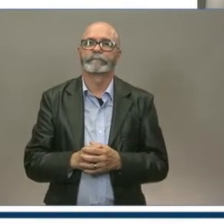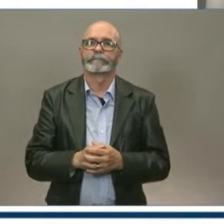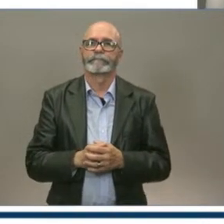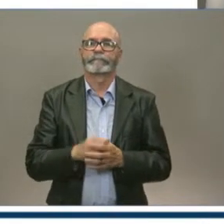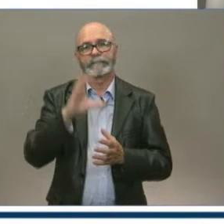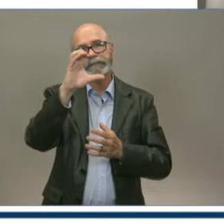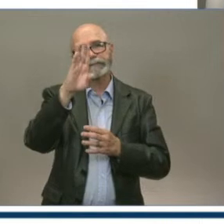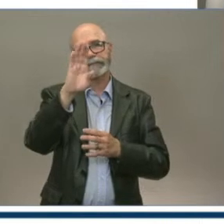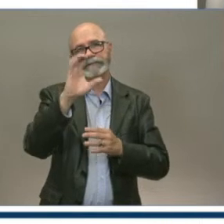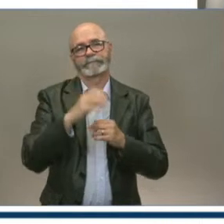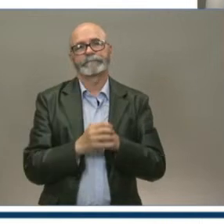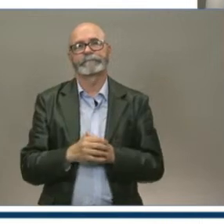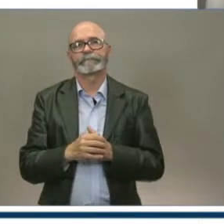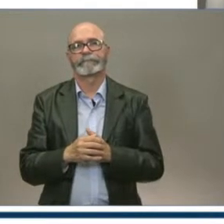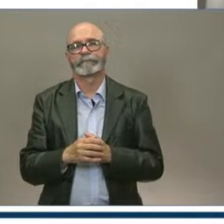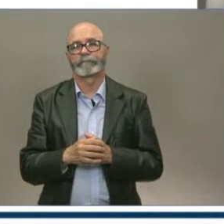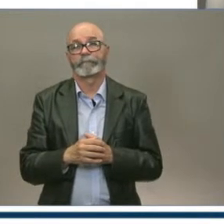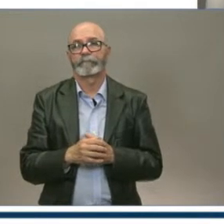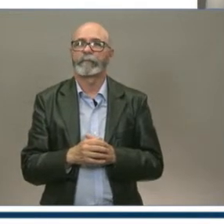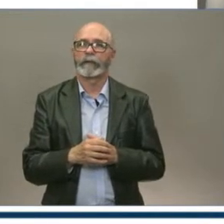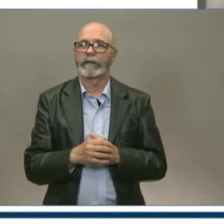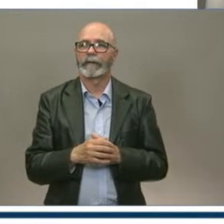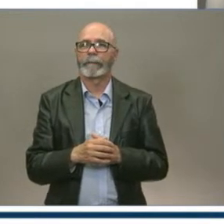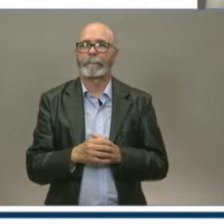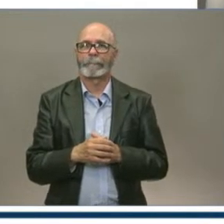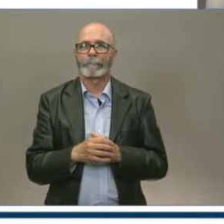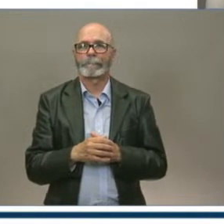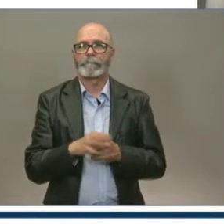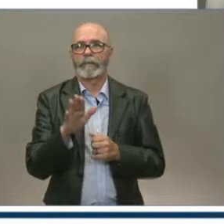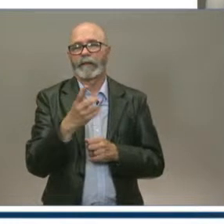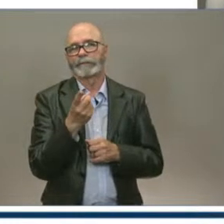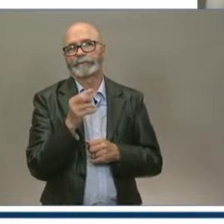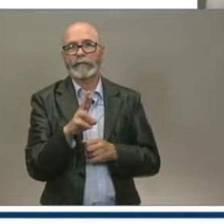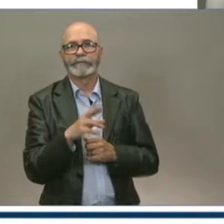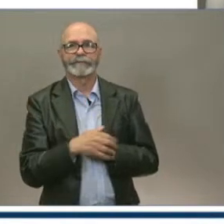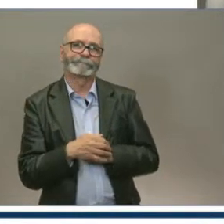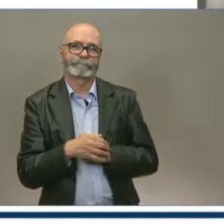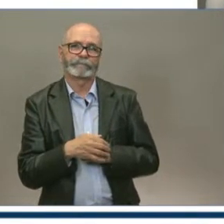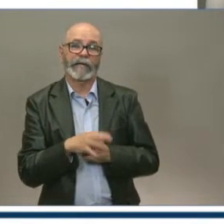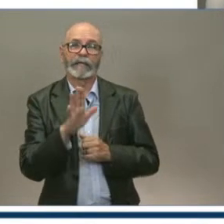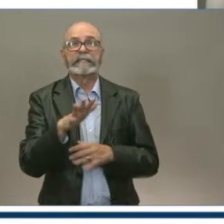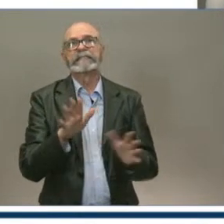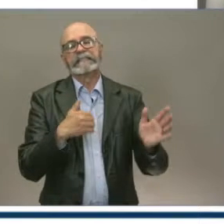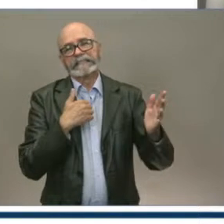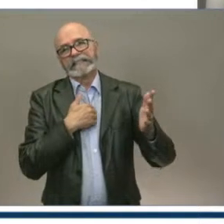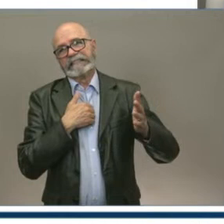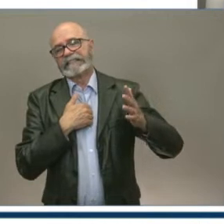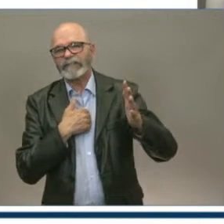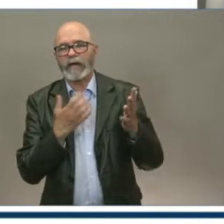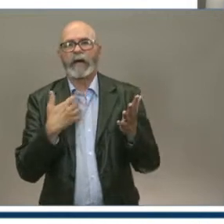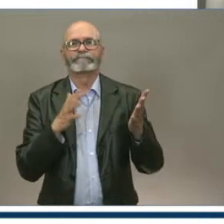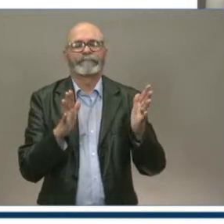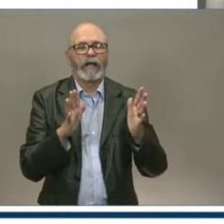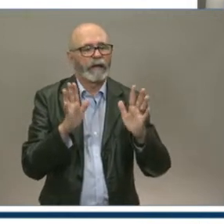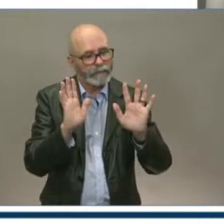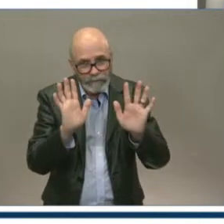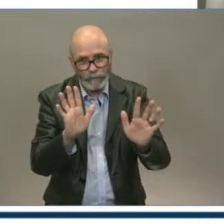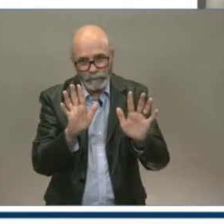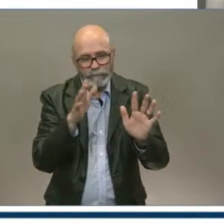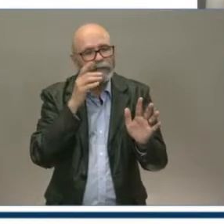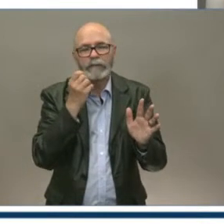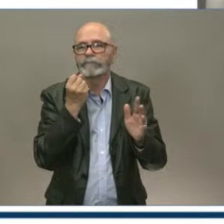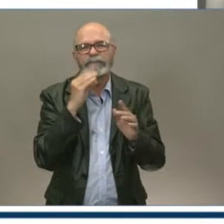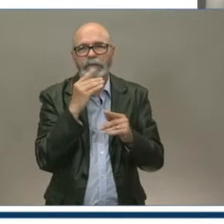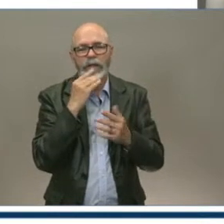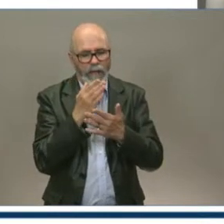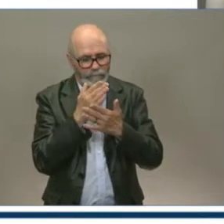Hi, Dr. Strang. Sorry to be thick about this, but I'm like Alex. I'm having a hard time understanding what the change is for the phase 2 people and the